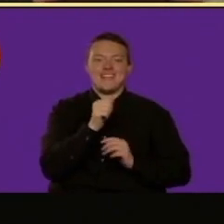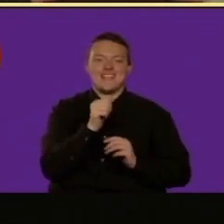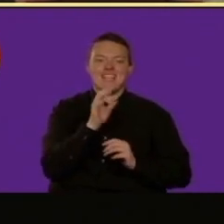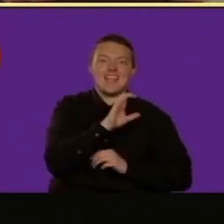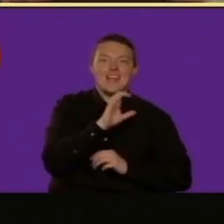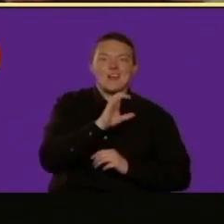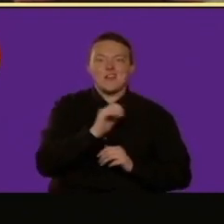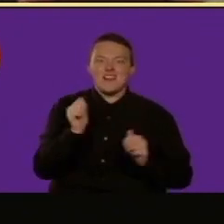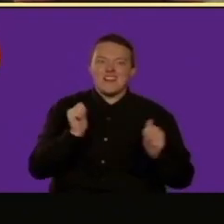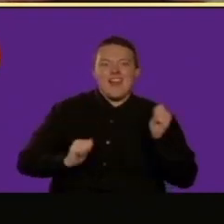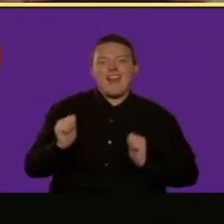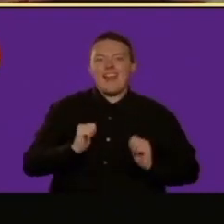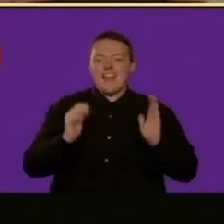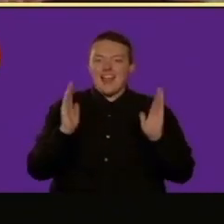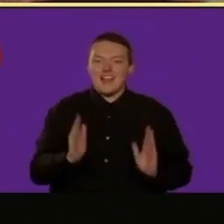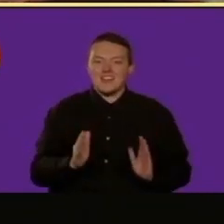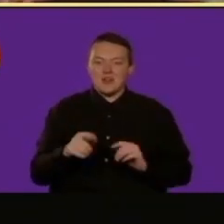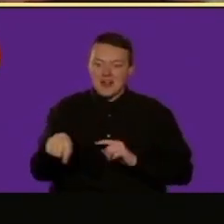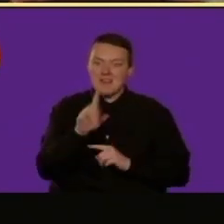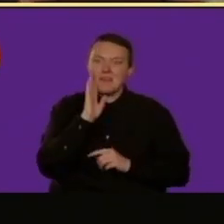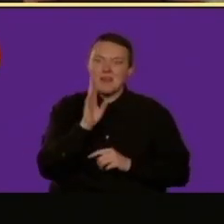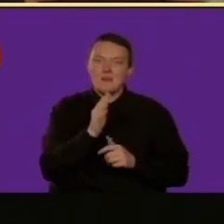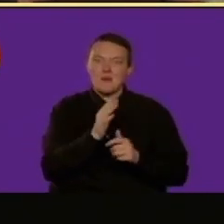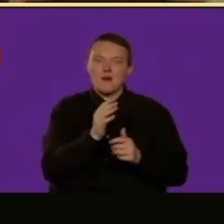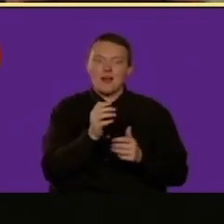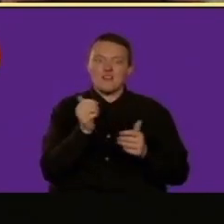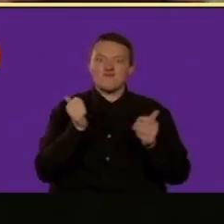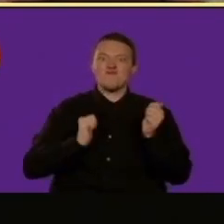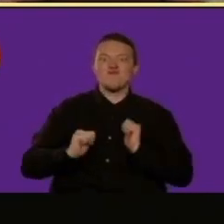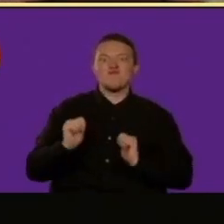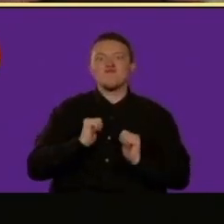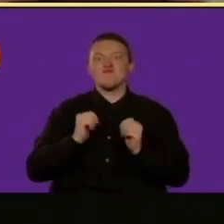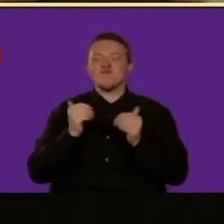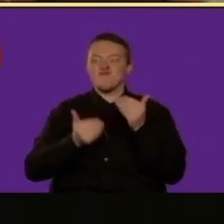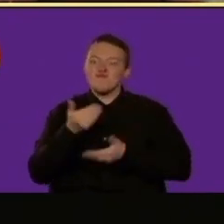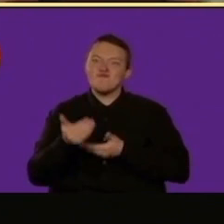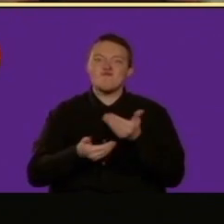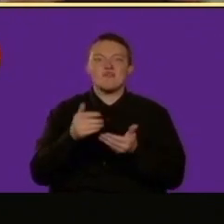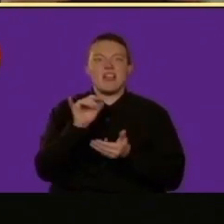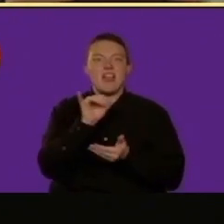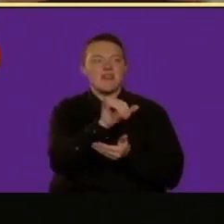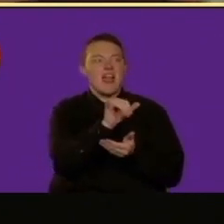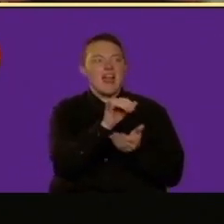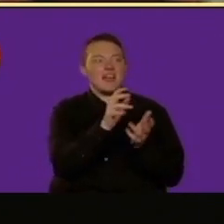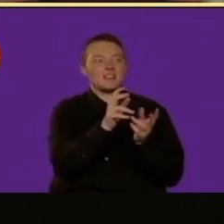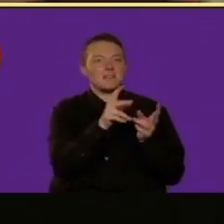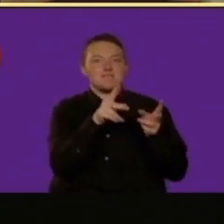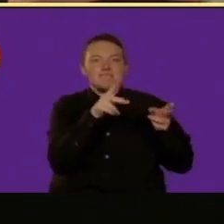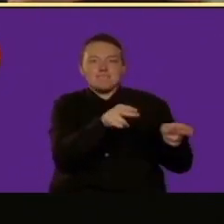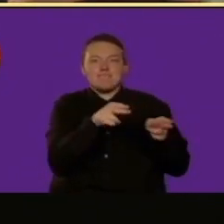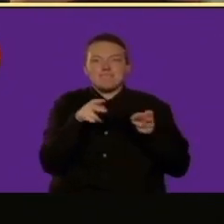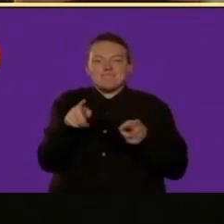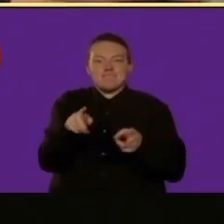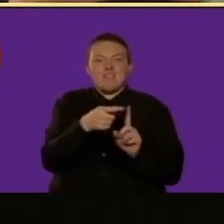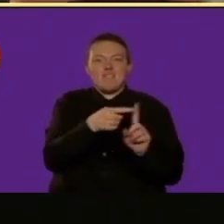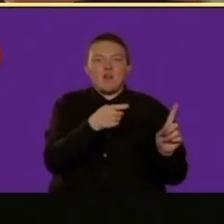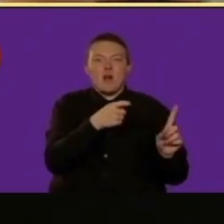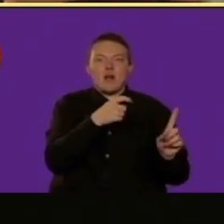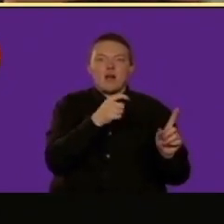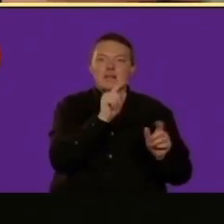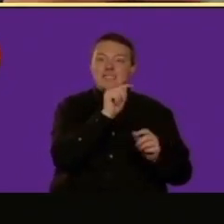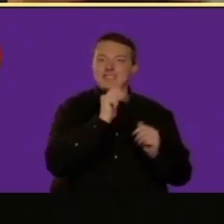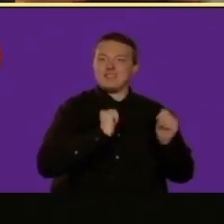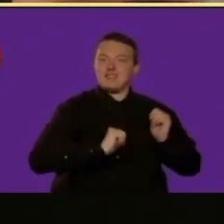different symbols. And then to teach them the functions of Scratch codes, we requested students to draw